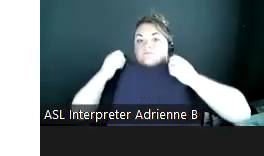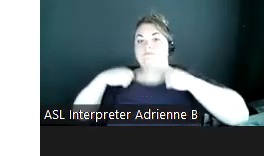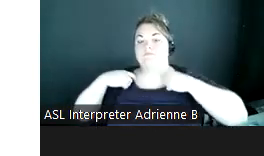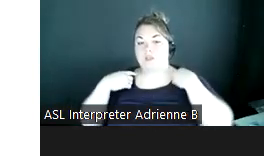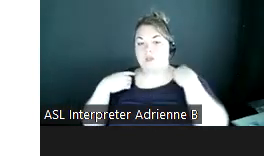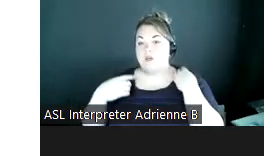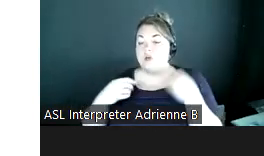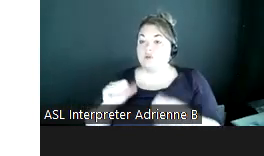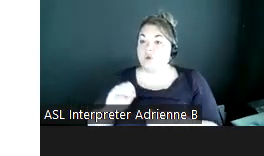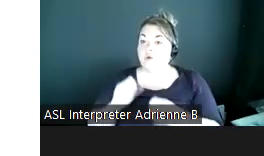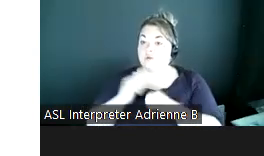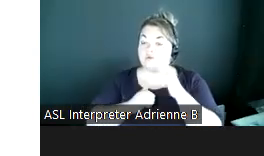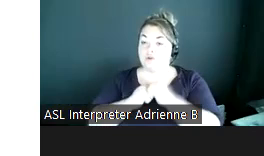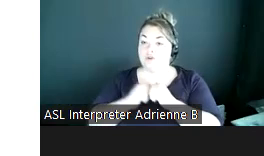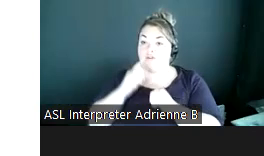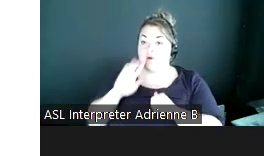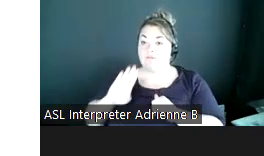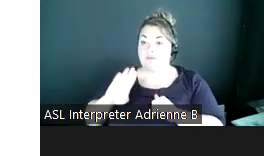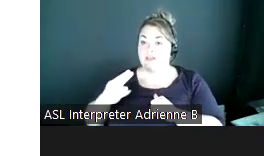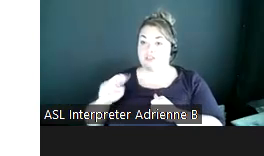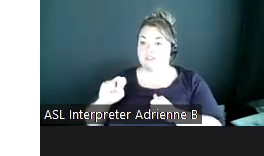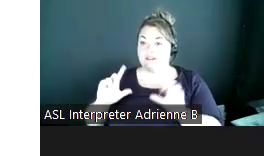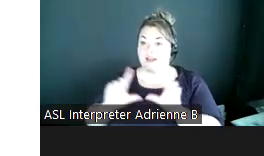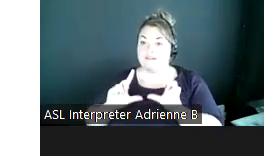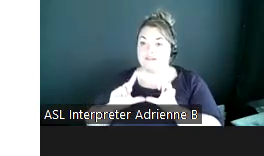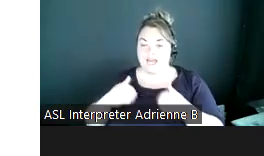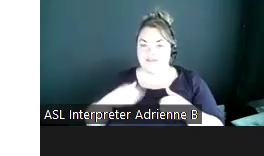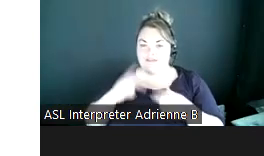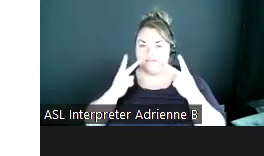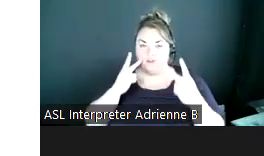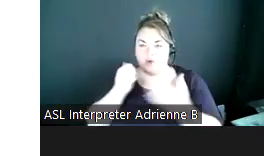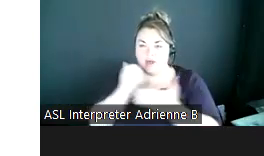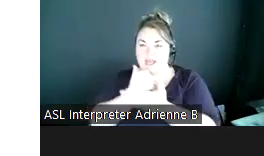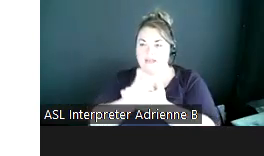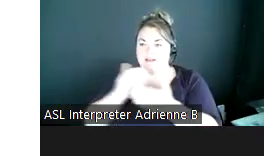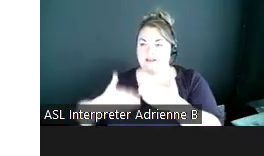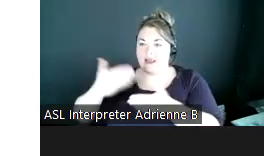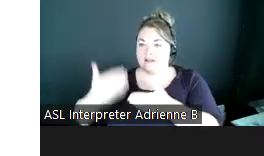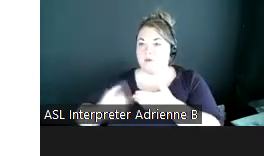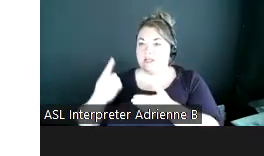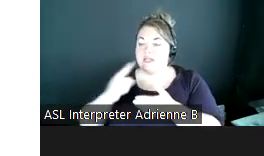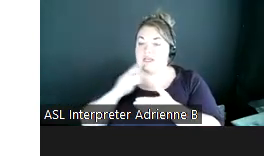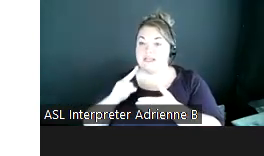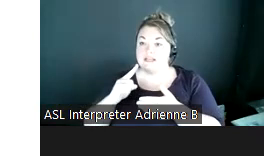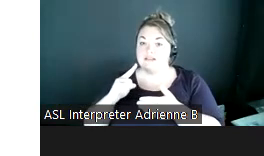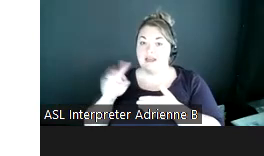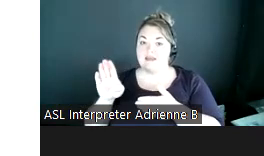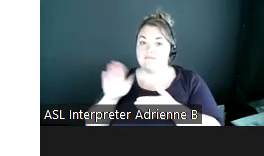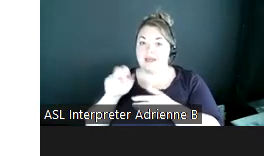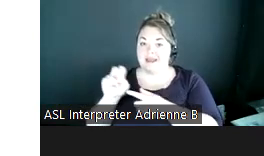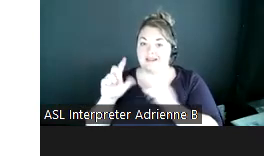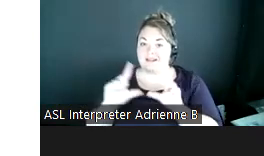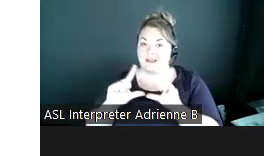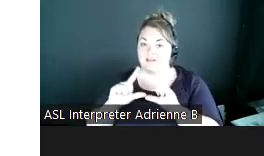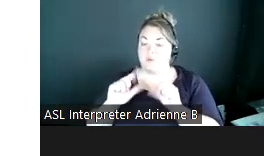So the structure of the BHE license, and I've got a visual aid in the next slide, is that it is a base license with a number